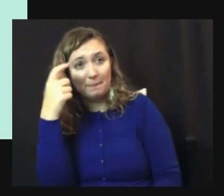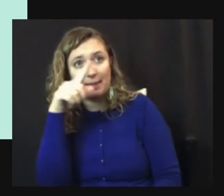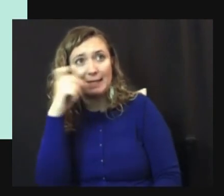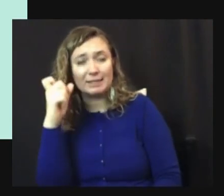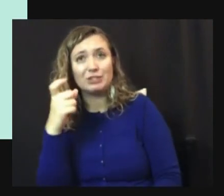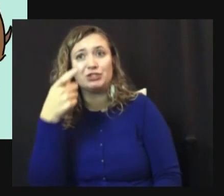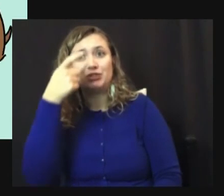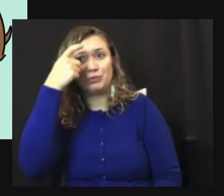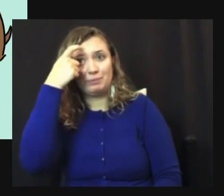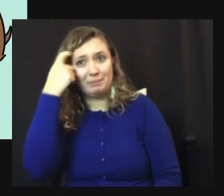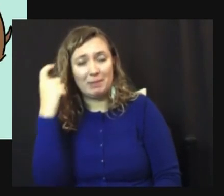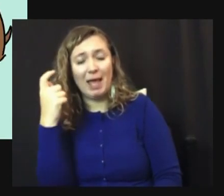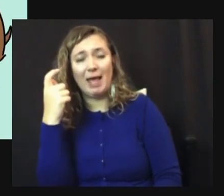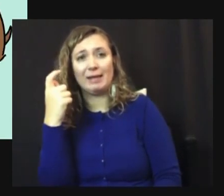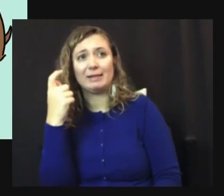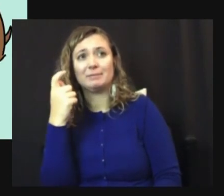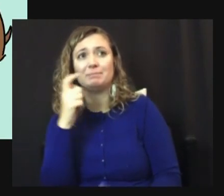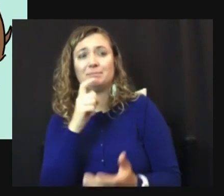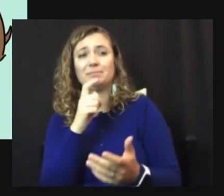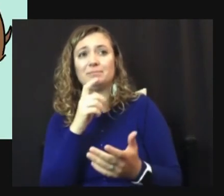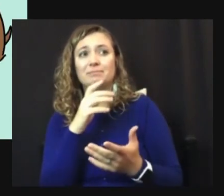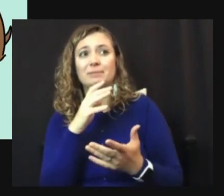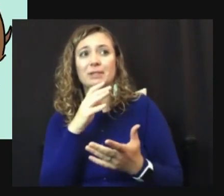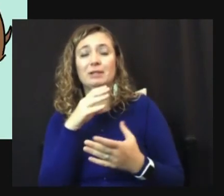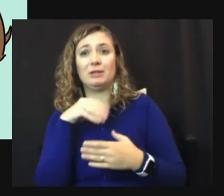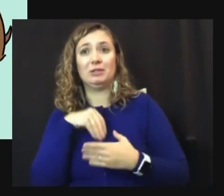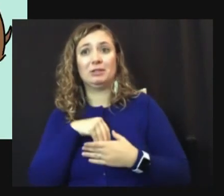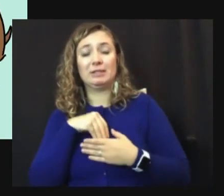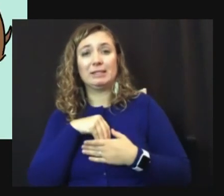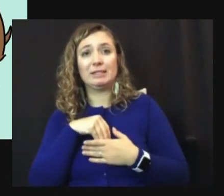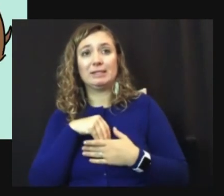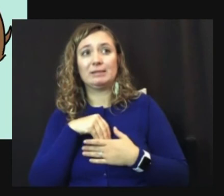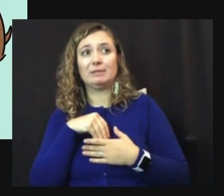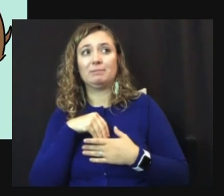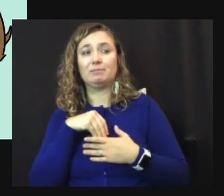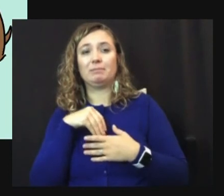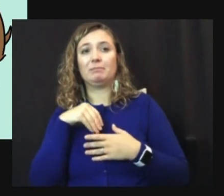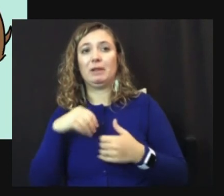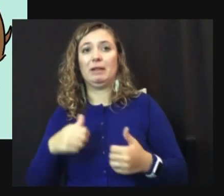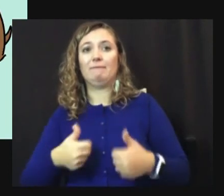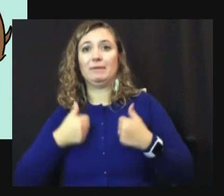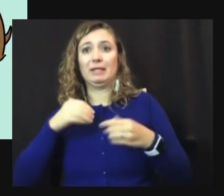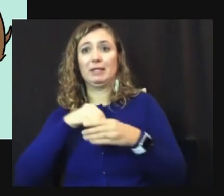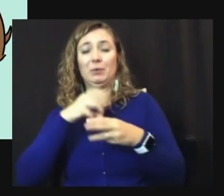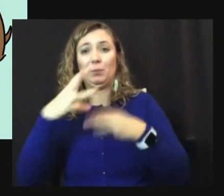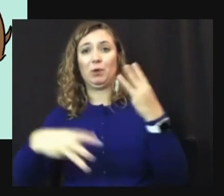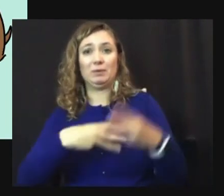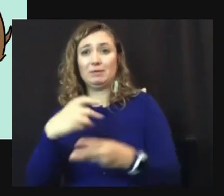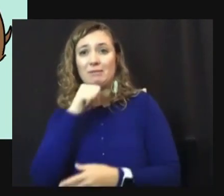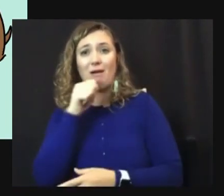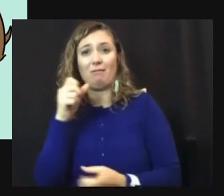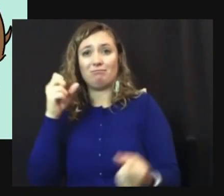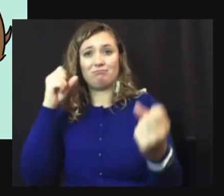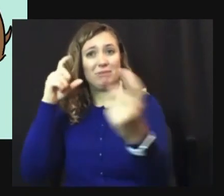autistic in a world that doesn't understand you and isn't made for you. But the